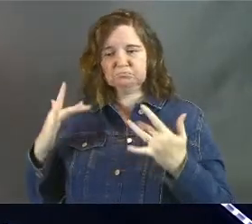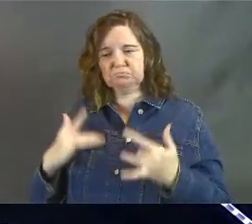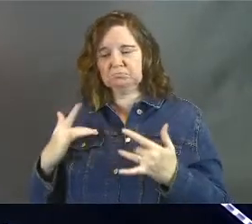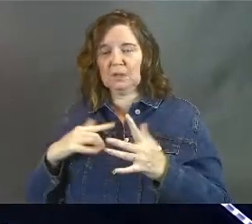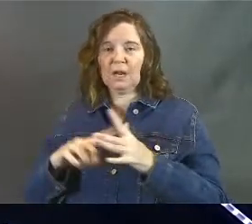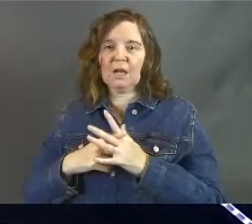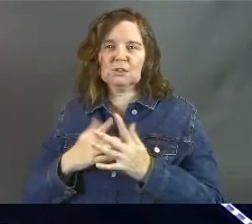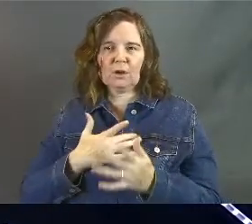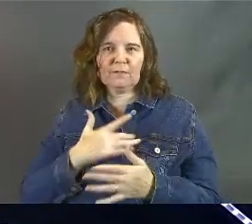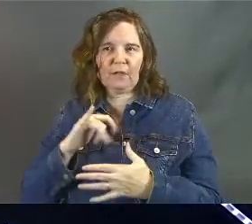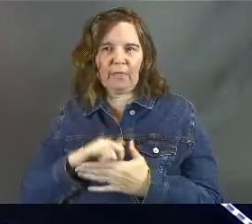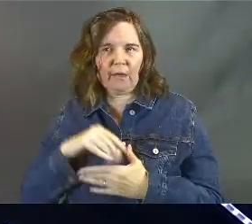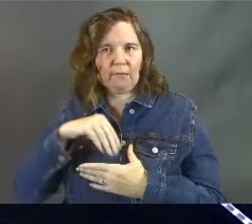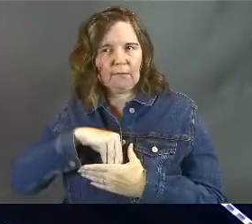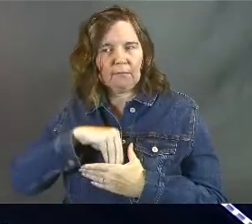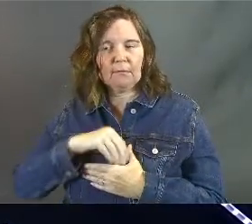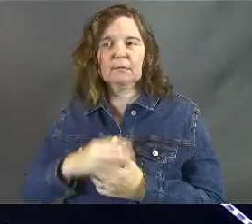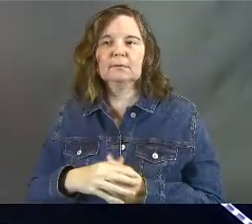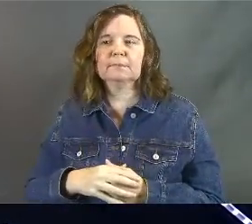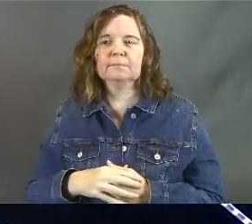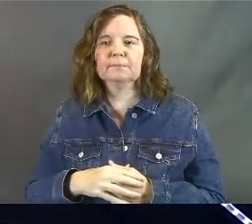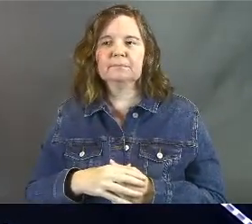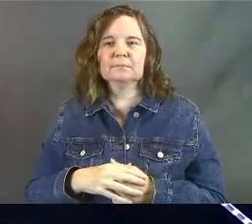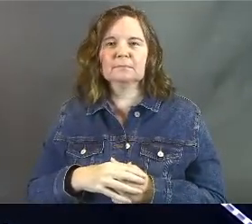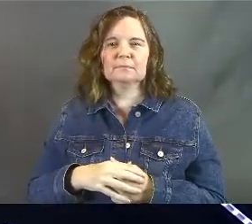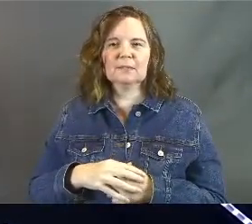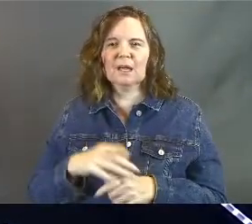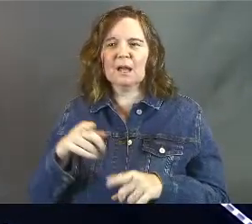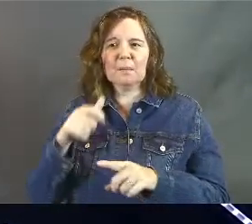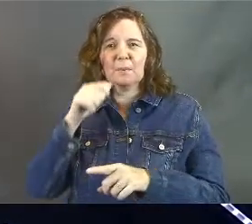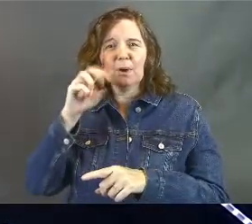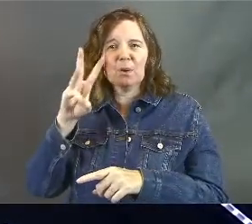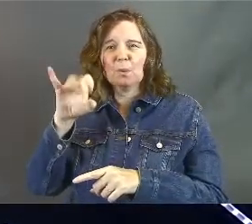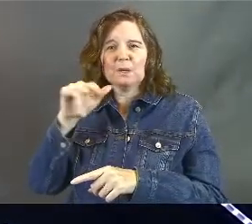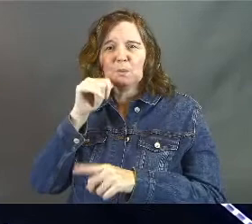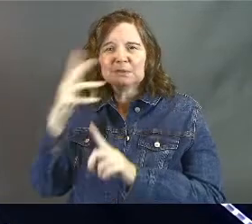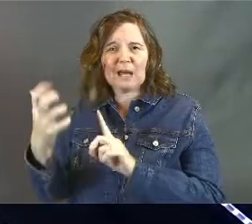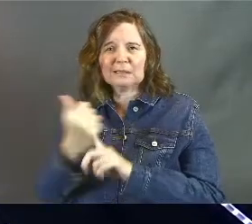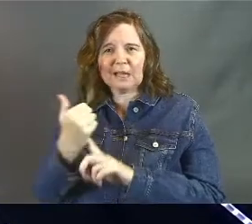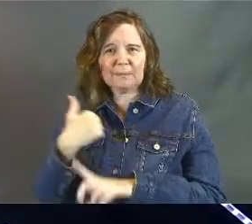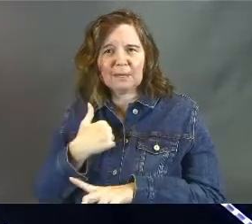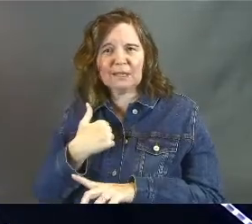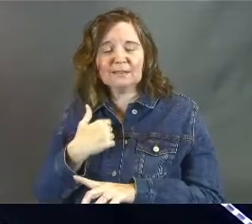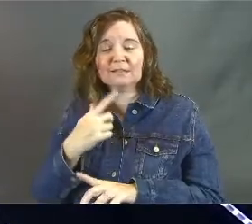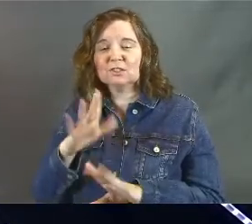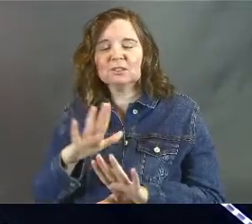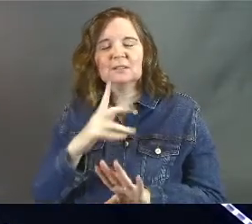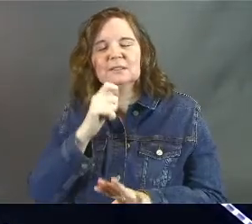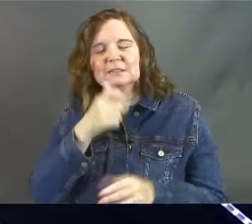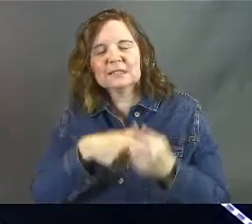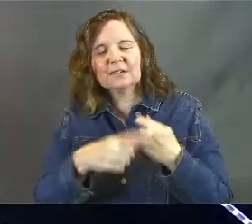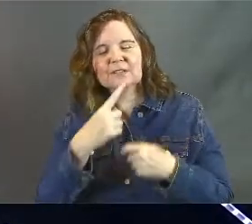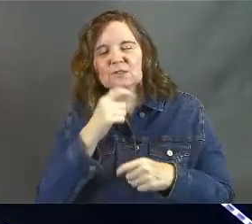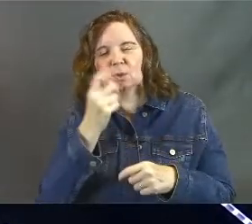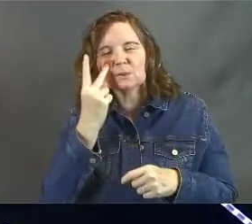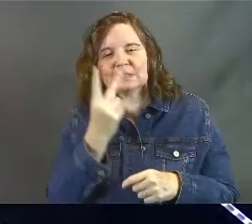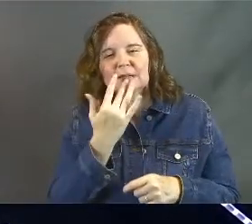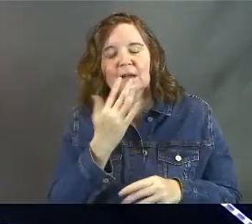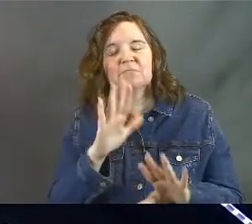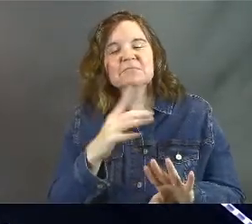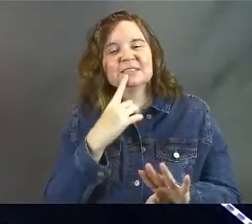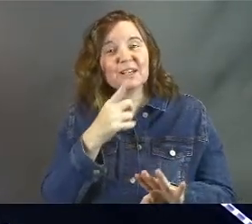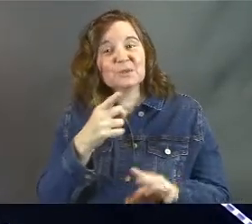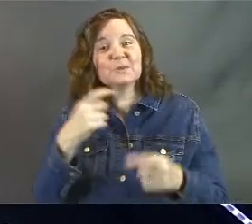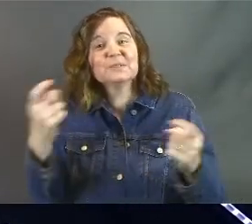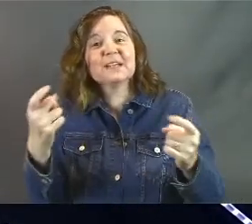And I was starting to feel that, but she wasn't attacking me. She said, "Pastor, instead of saying you don't see color, why don't you say